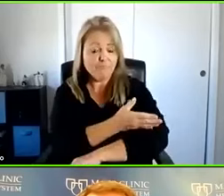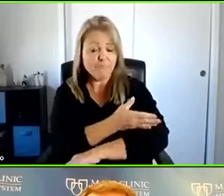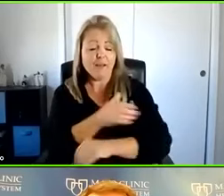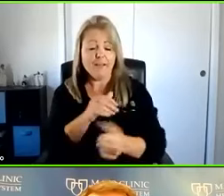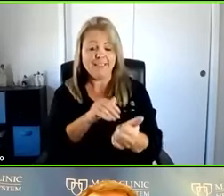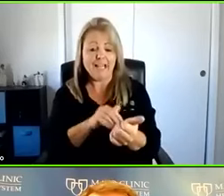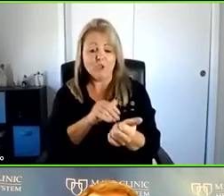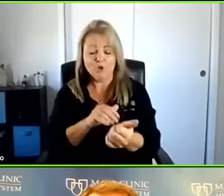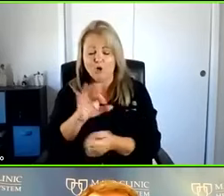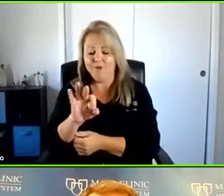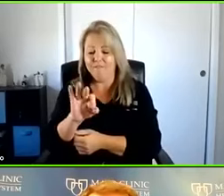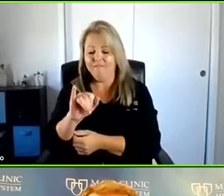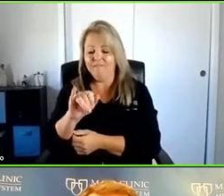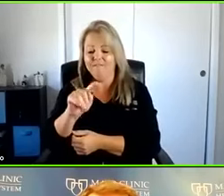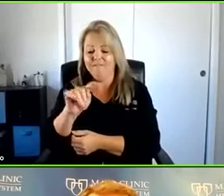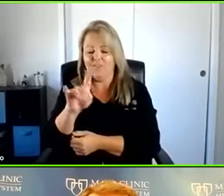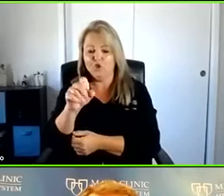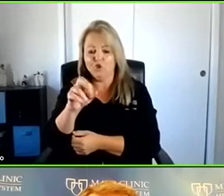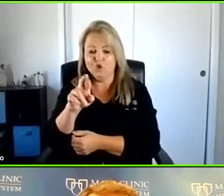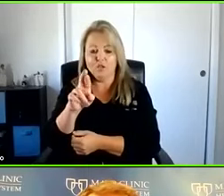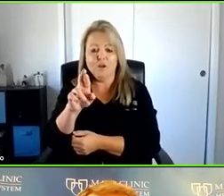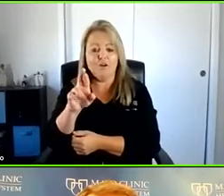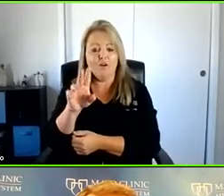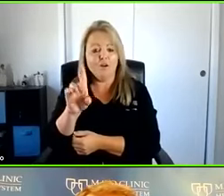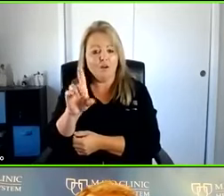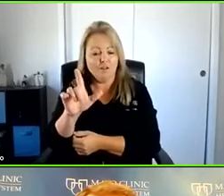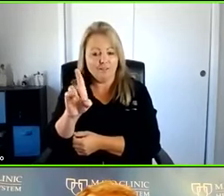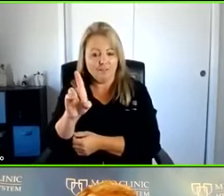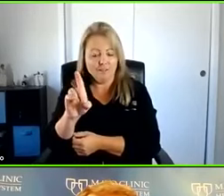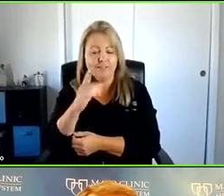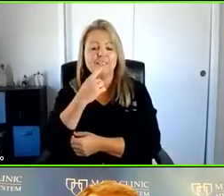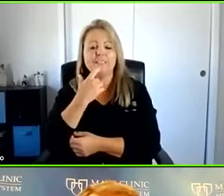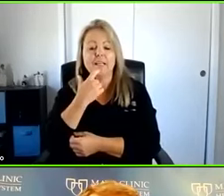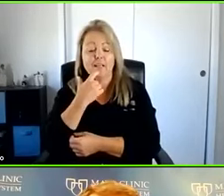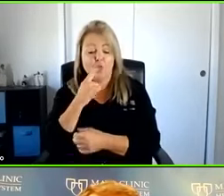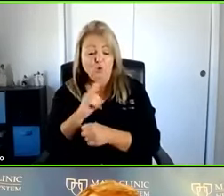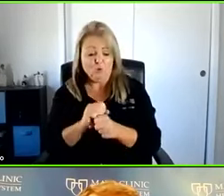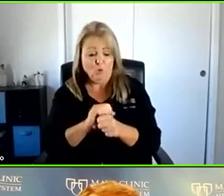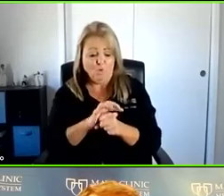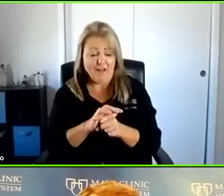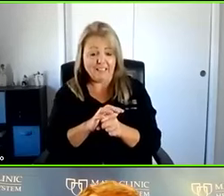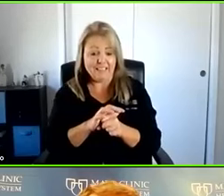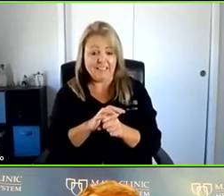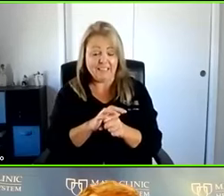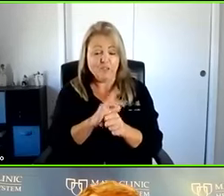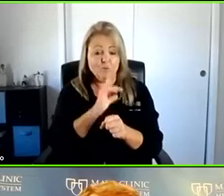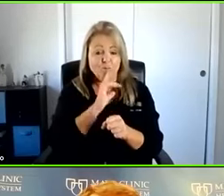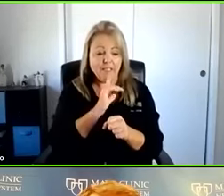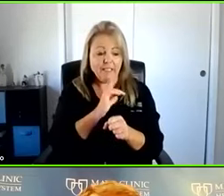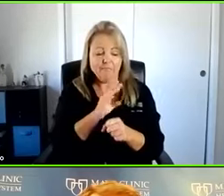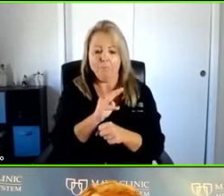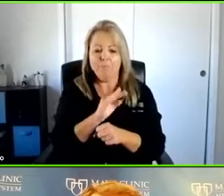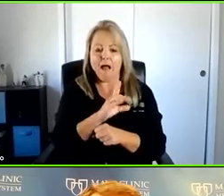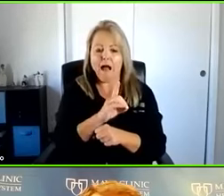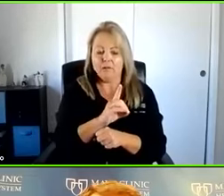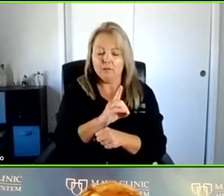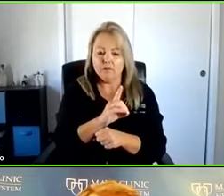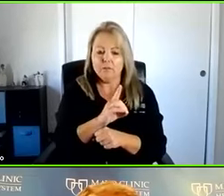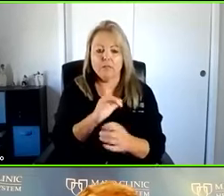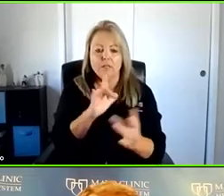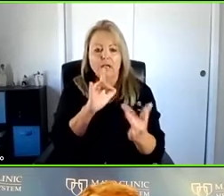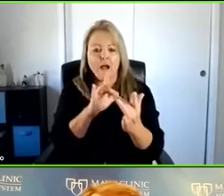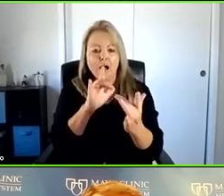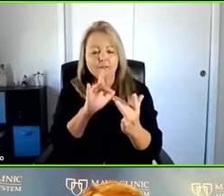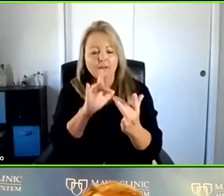we strongly encourage those with symptoms of COVID-19, even mild symptoms, to reach out and get a test, either through your healthcare